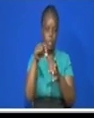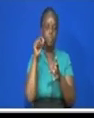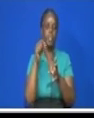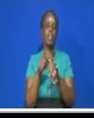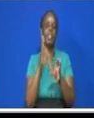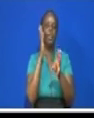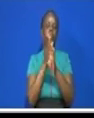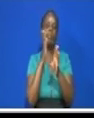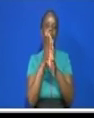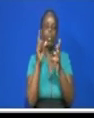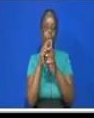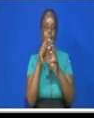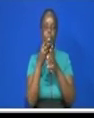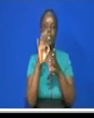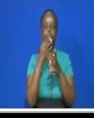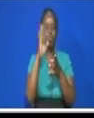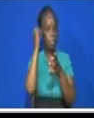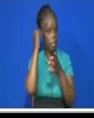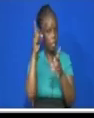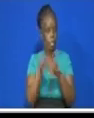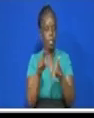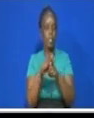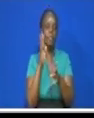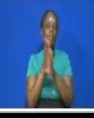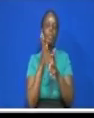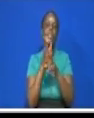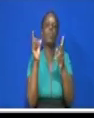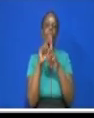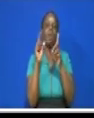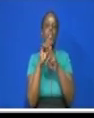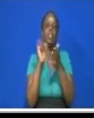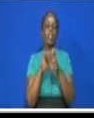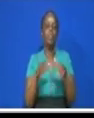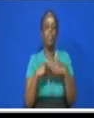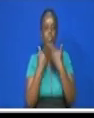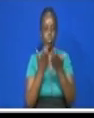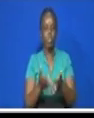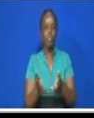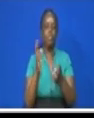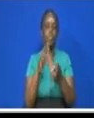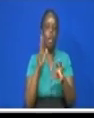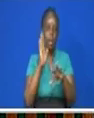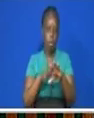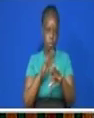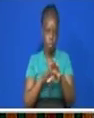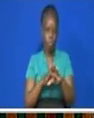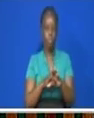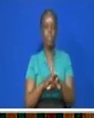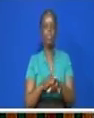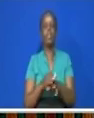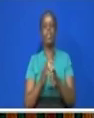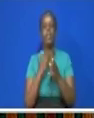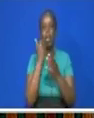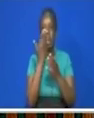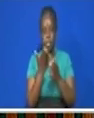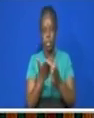out of understanding of those keywords that you'll be able to give a relevant answer, and you'll be